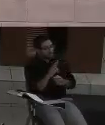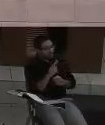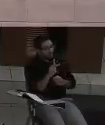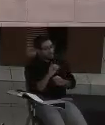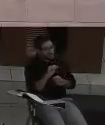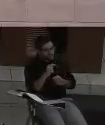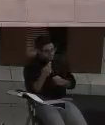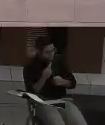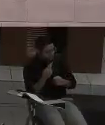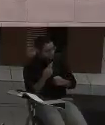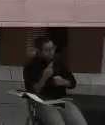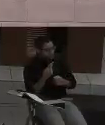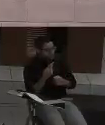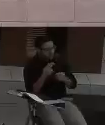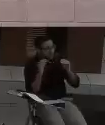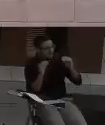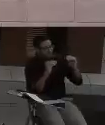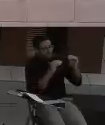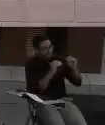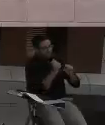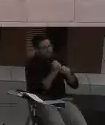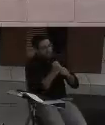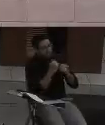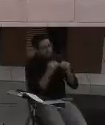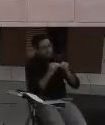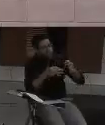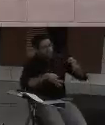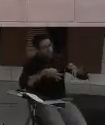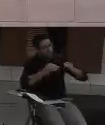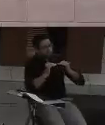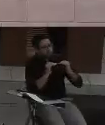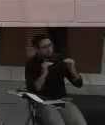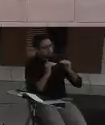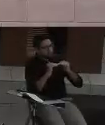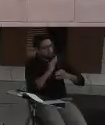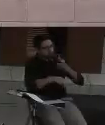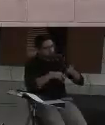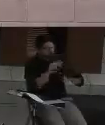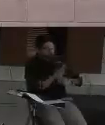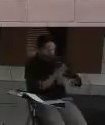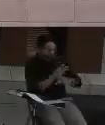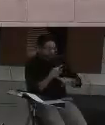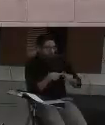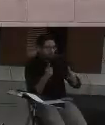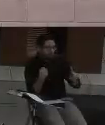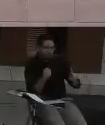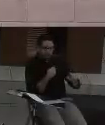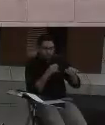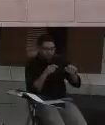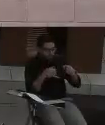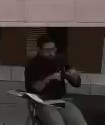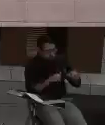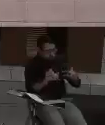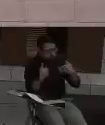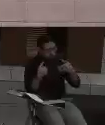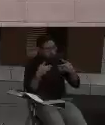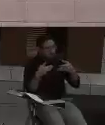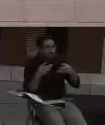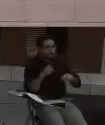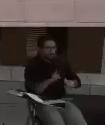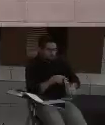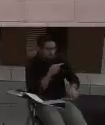creating a more just world. We have a long ways to go, and the only way we will get there is to continue